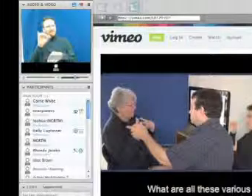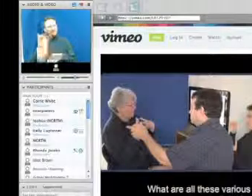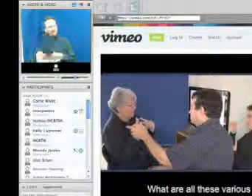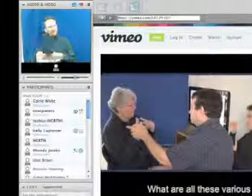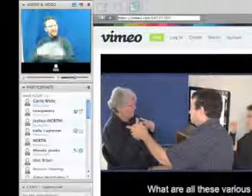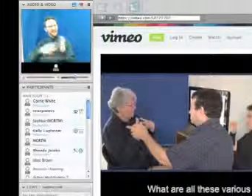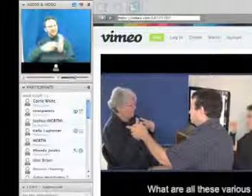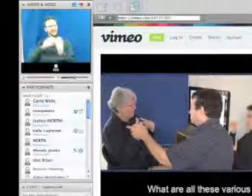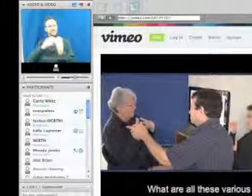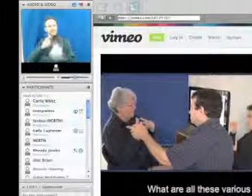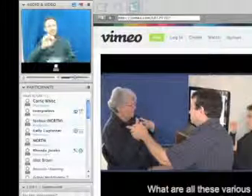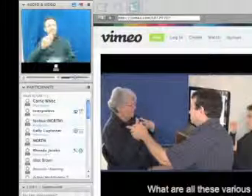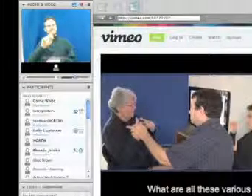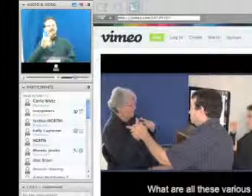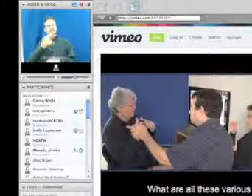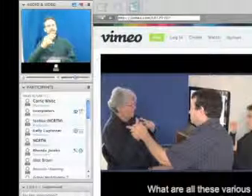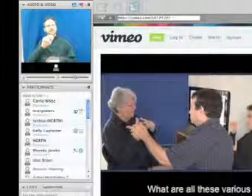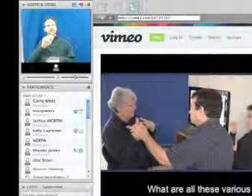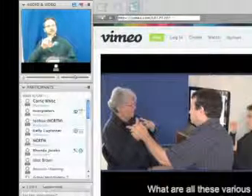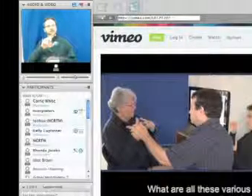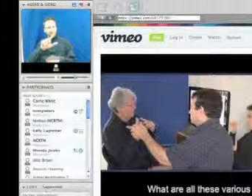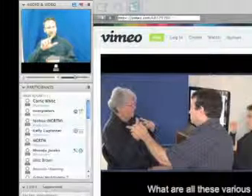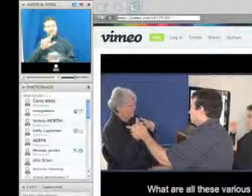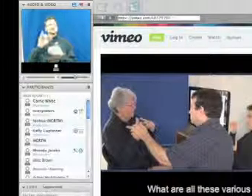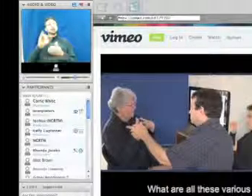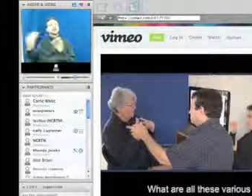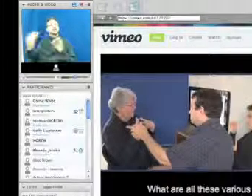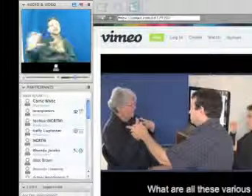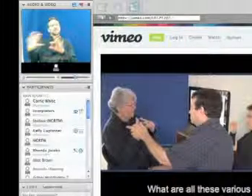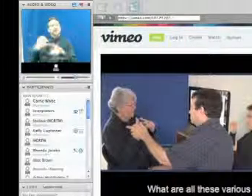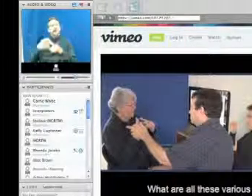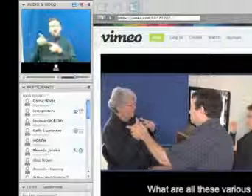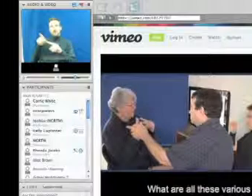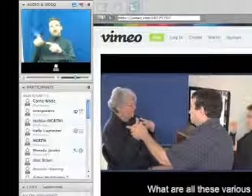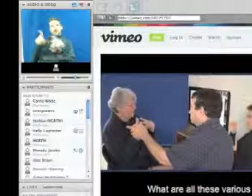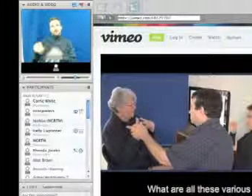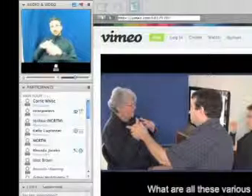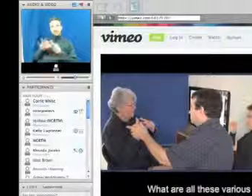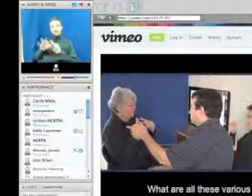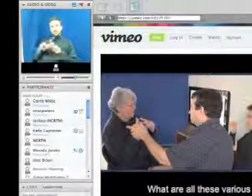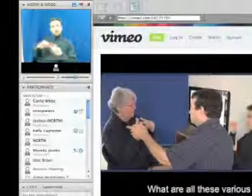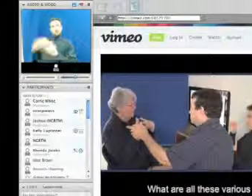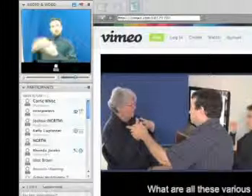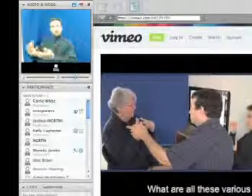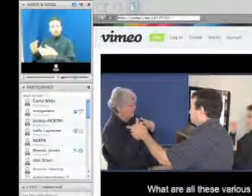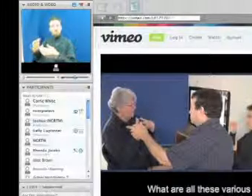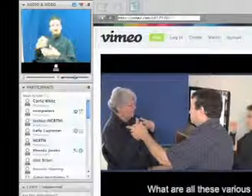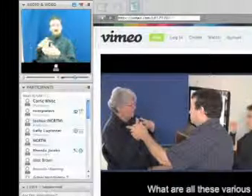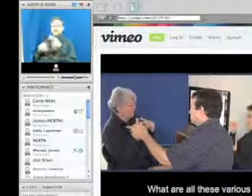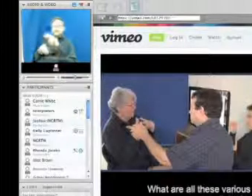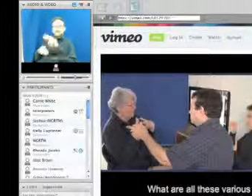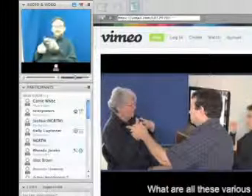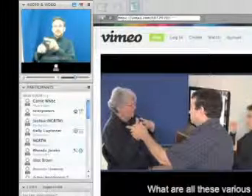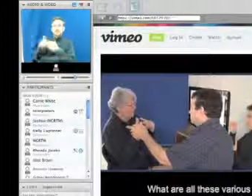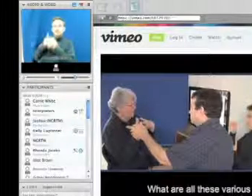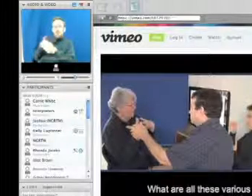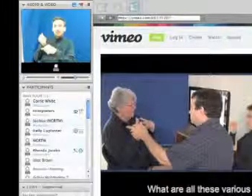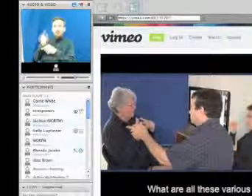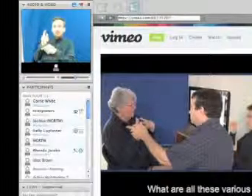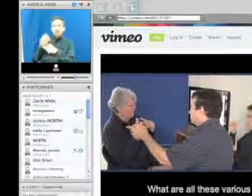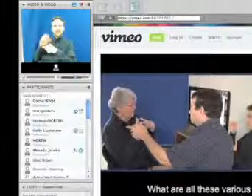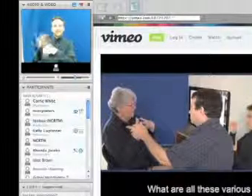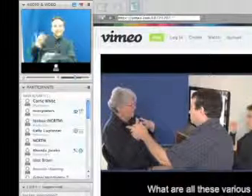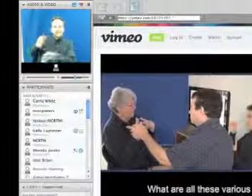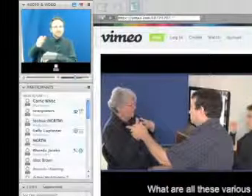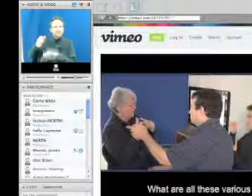that type of feedback that you get from the person that tells you that they are following or that they're not understanding. And with tactile back